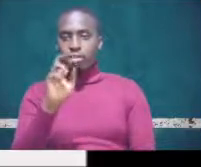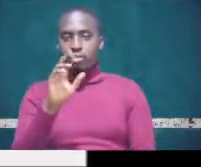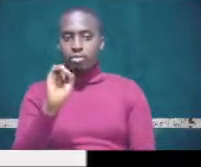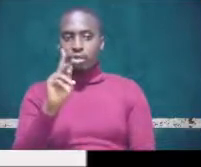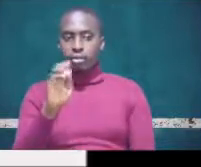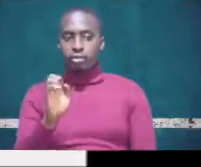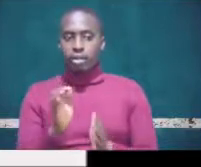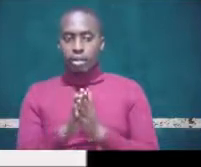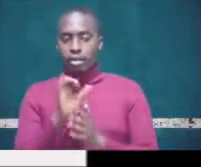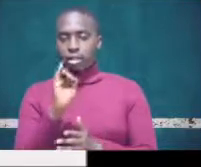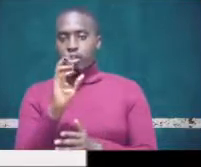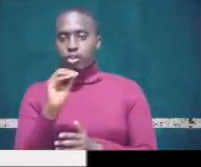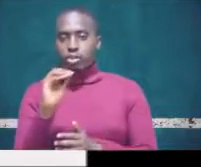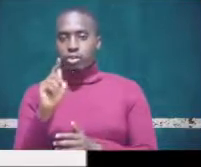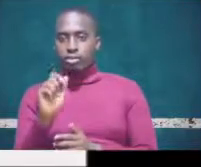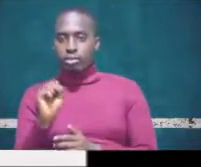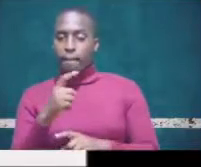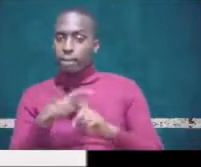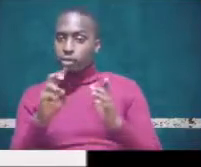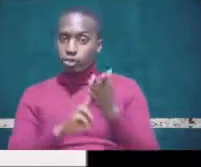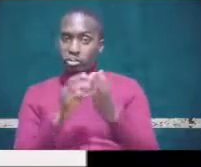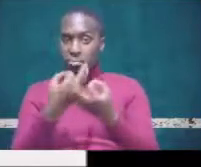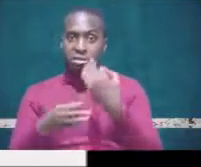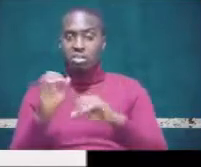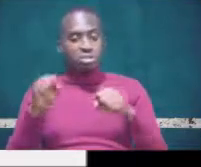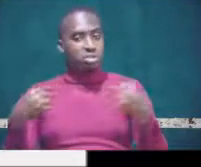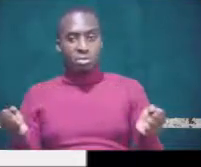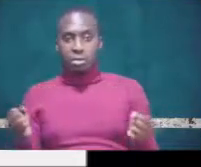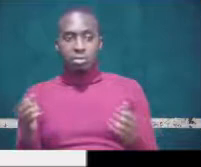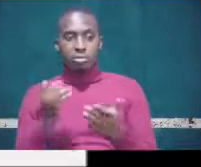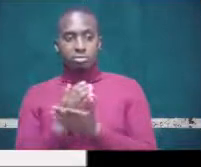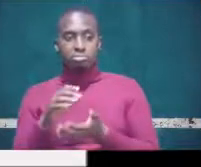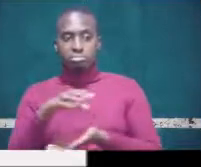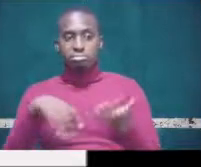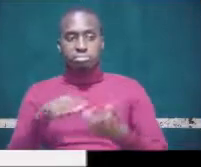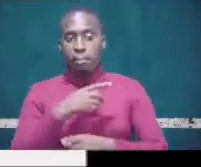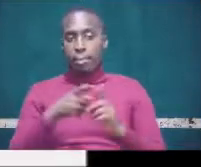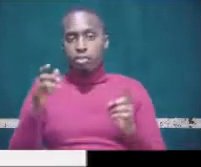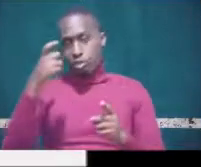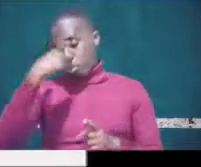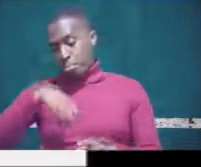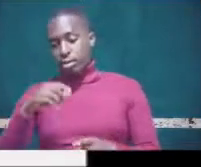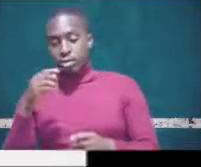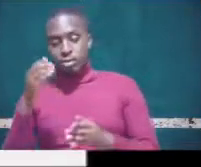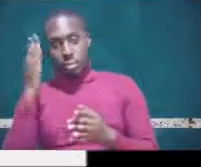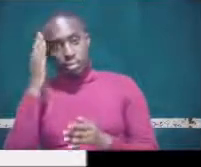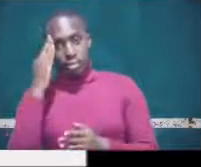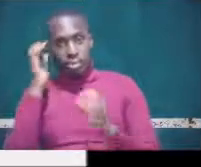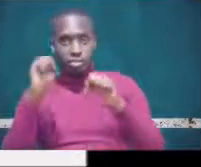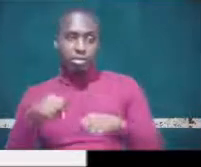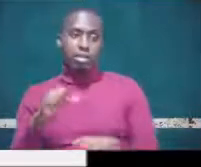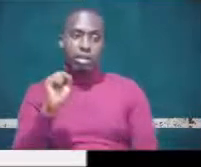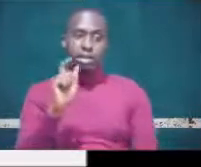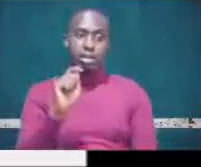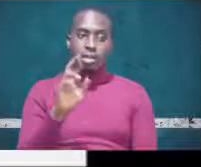sometimes destructive. But use of machines may not strike, but labor or human beings, they may make a